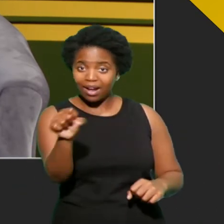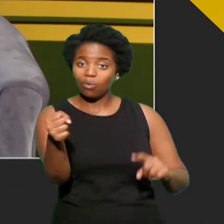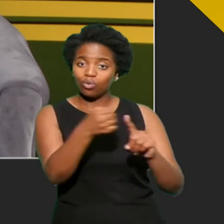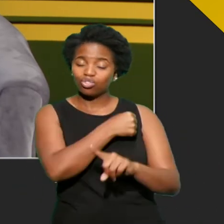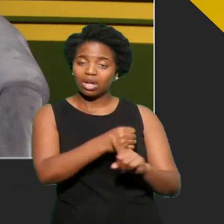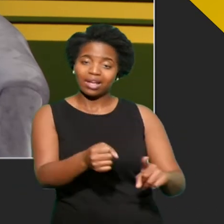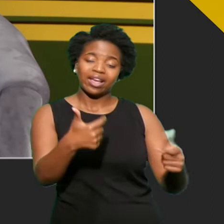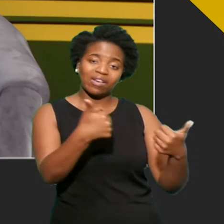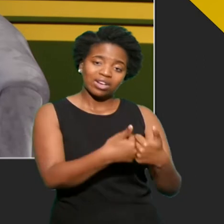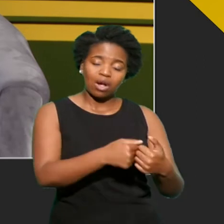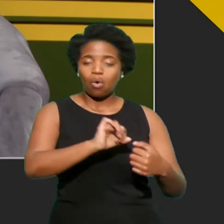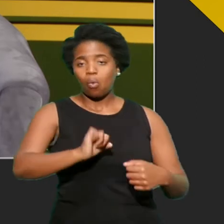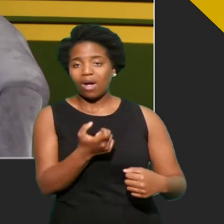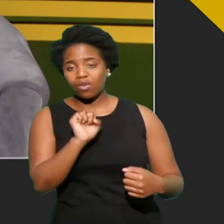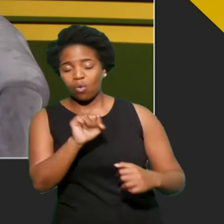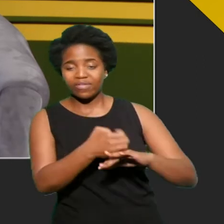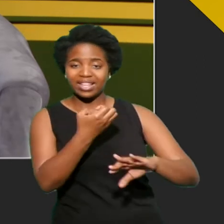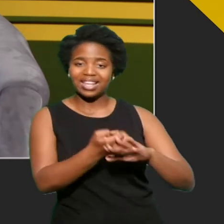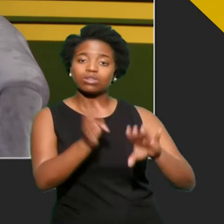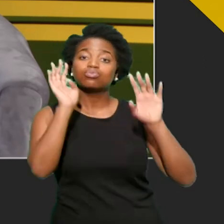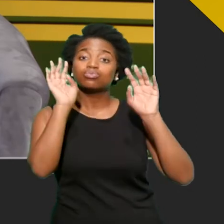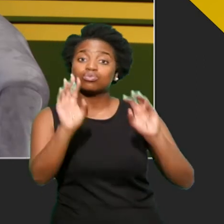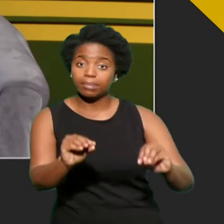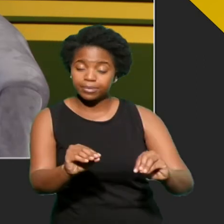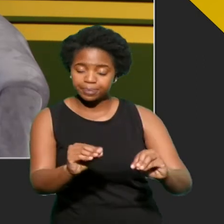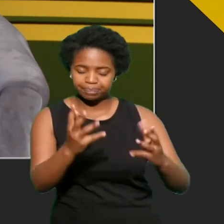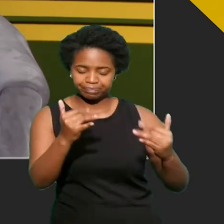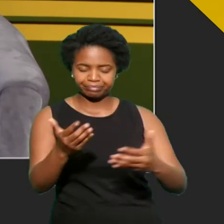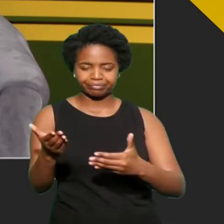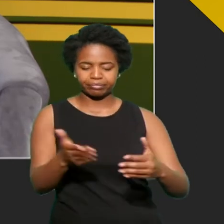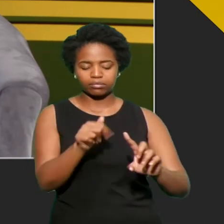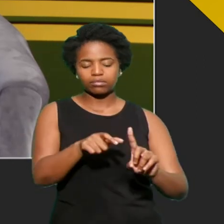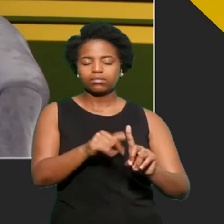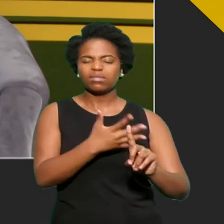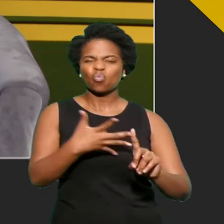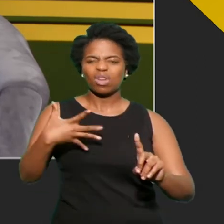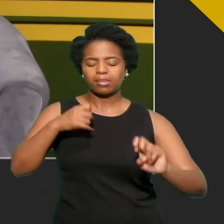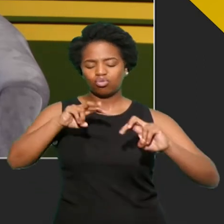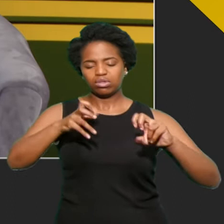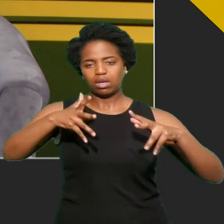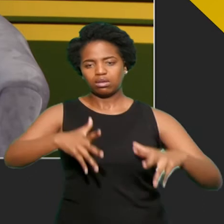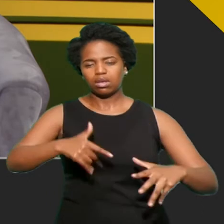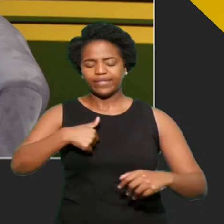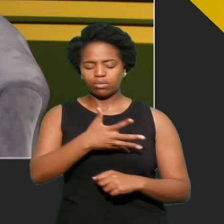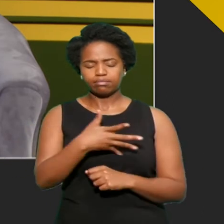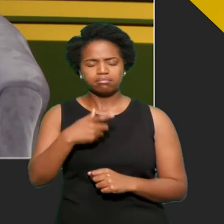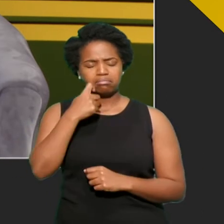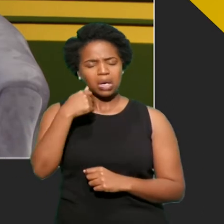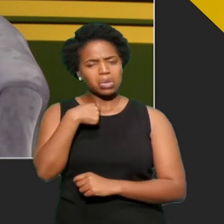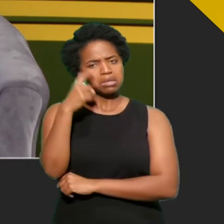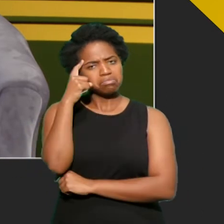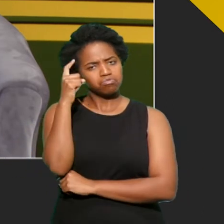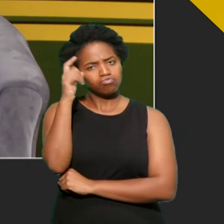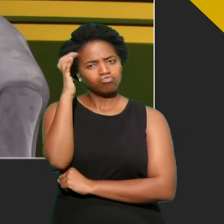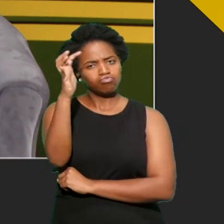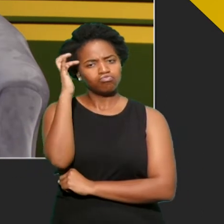now we welcome back Professor Nduna, who is a research psychologist, but also a scholar of gender-based violence. And she's been giving us quite something to think about,